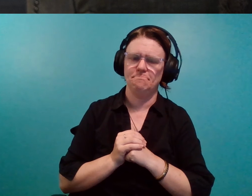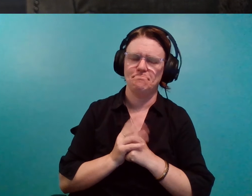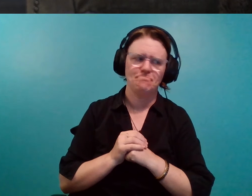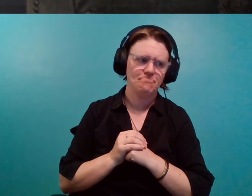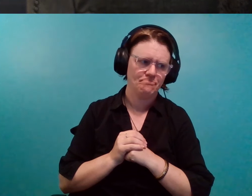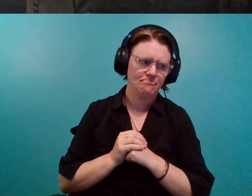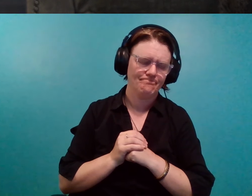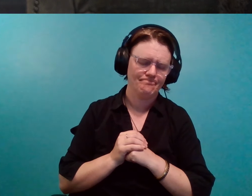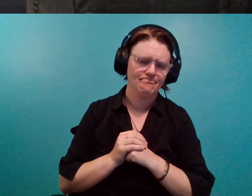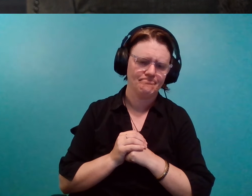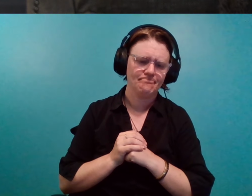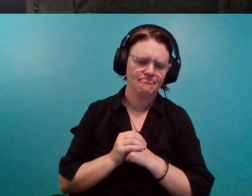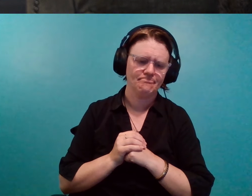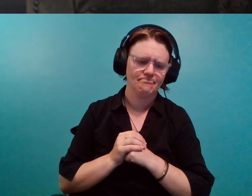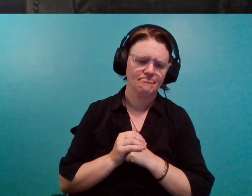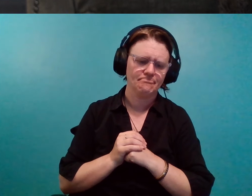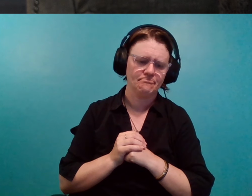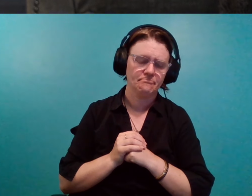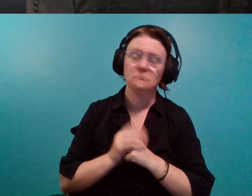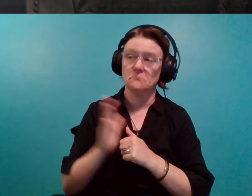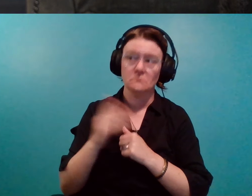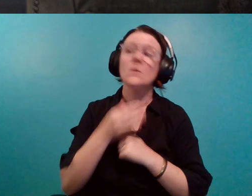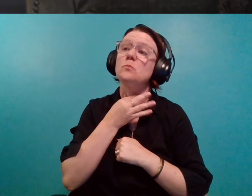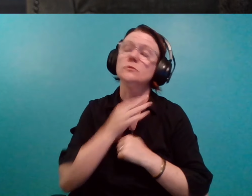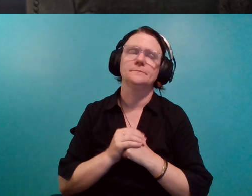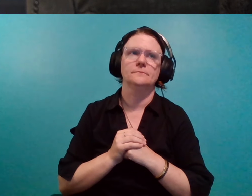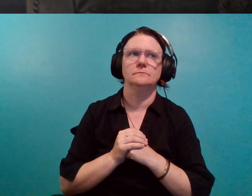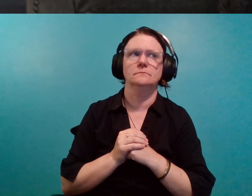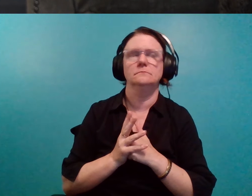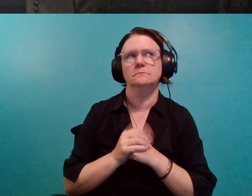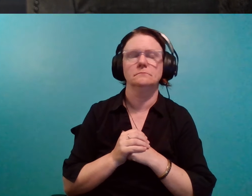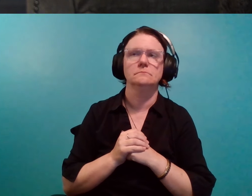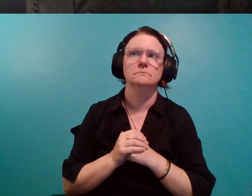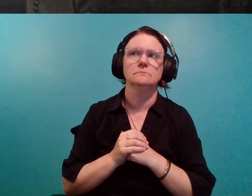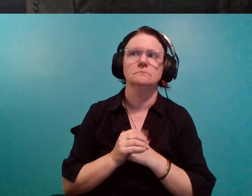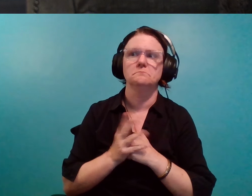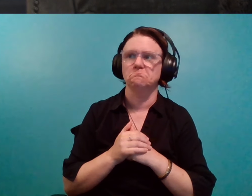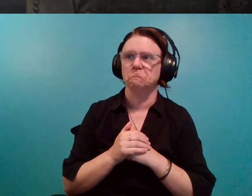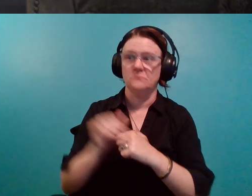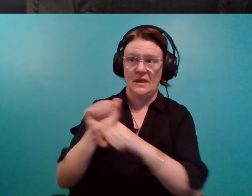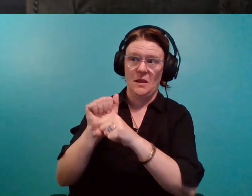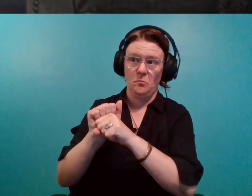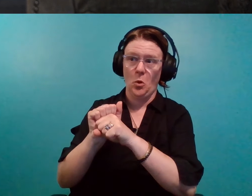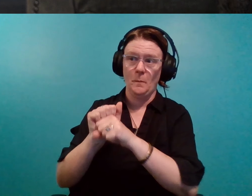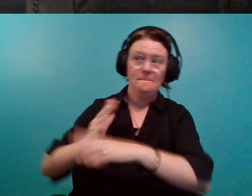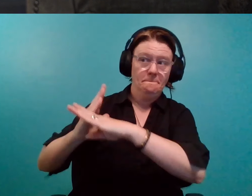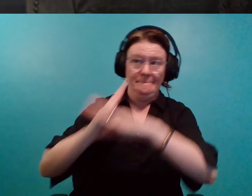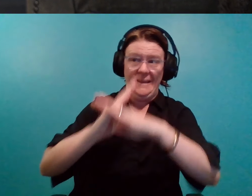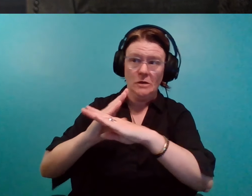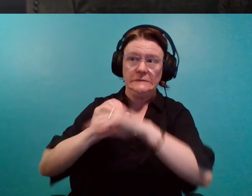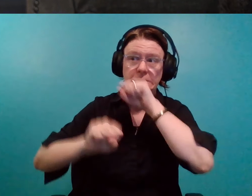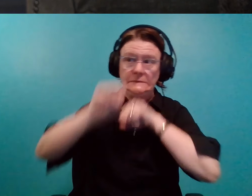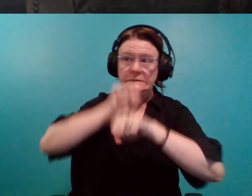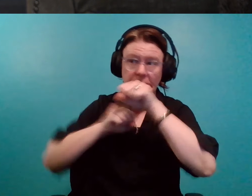and also if you have experienced any type of employment barriers